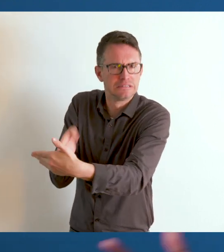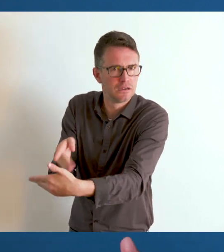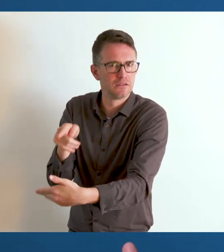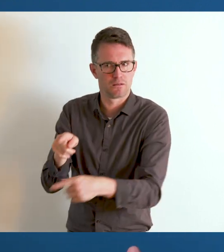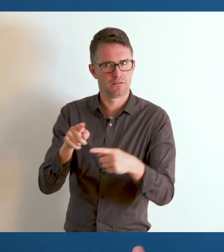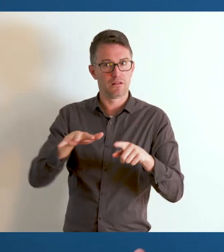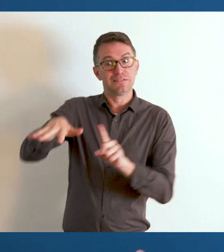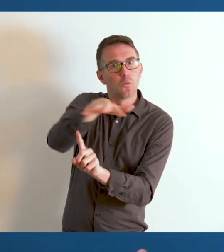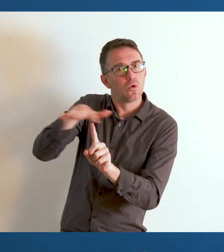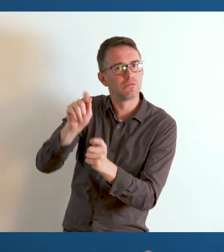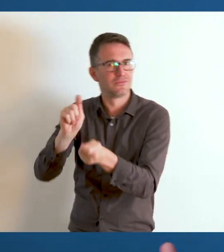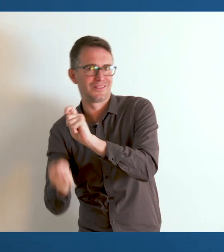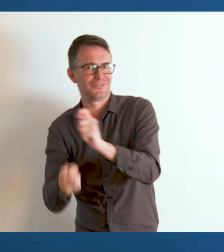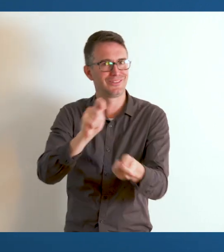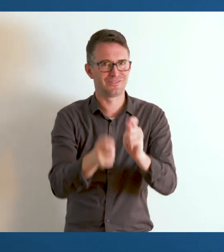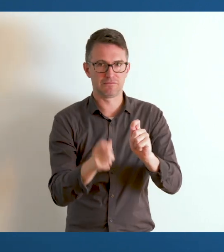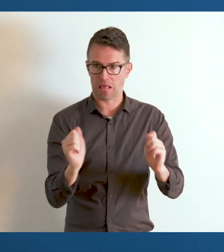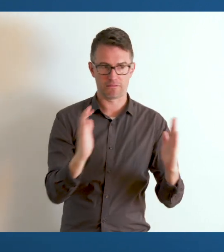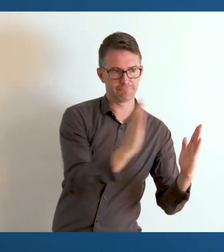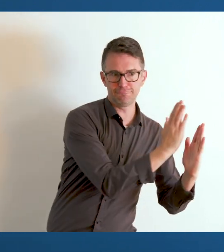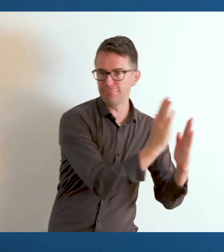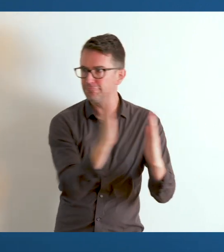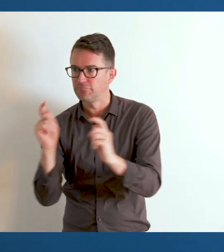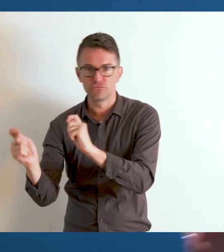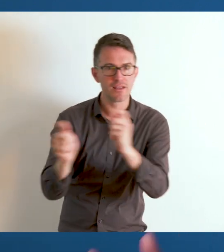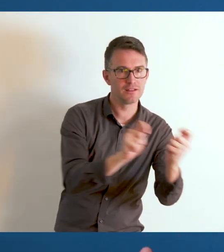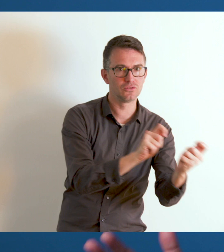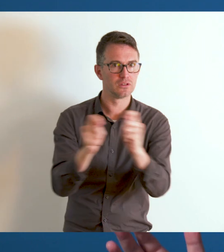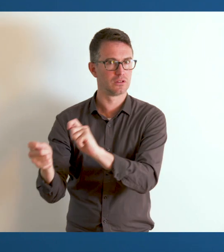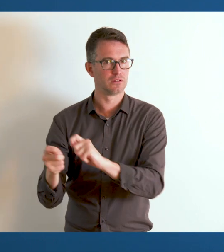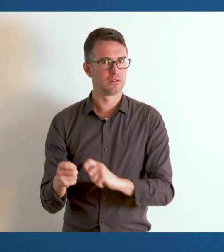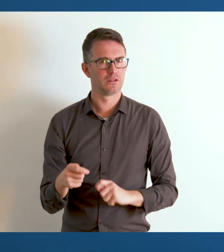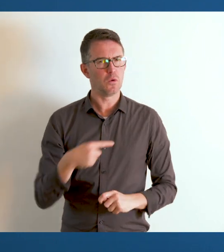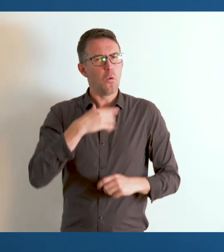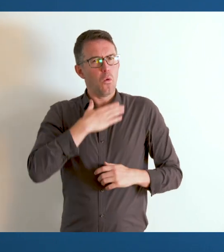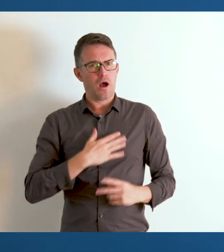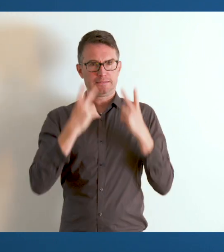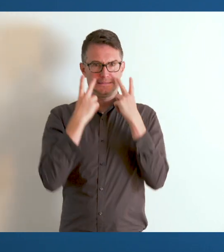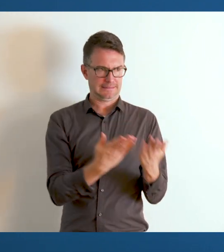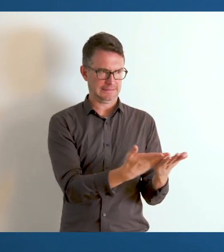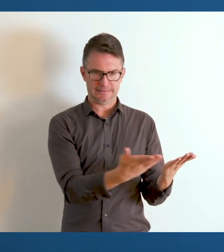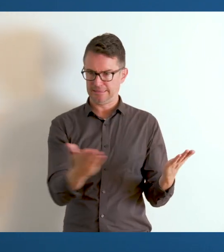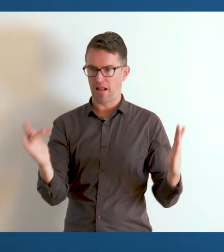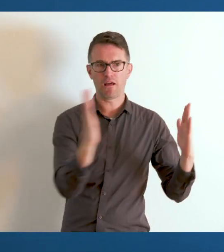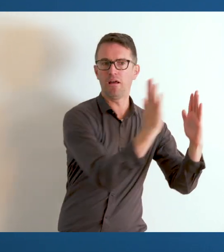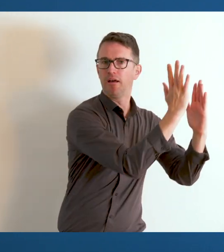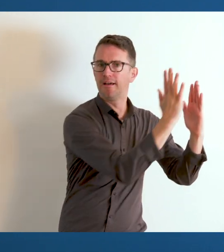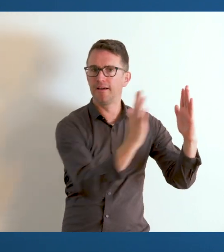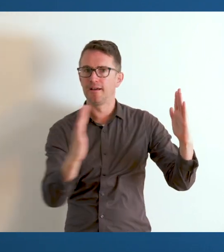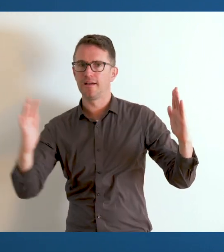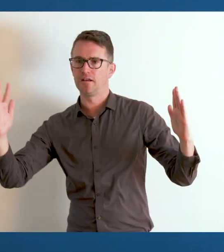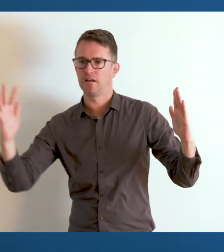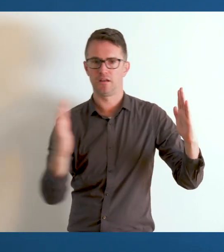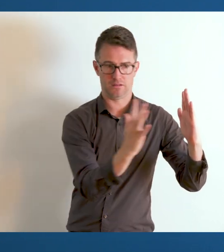and everything in between. And that's what we want to be able to do, is to begin to describe that continuum of functioning, and then